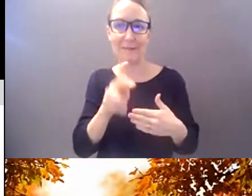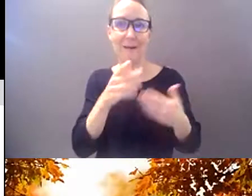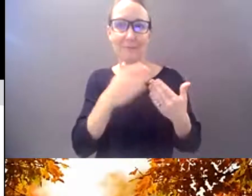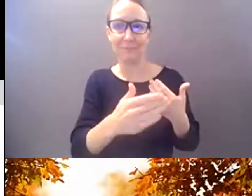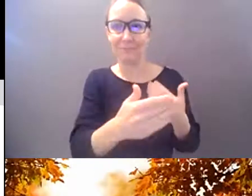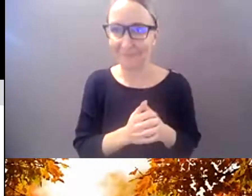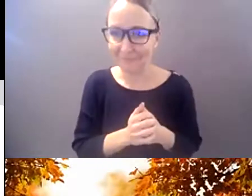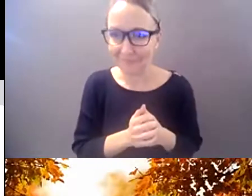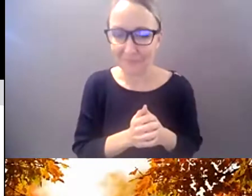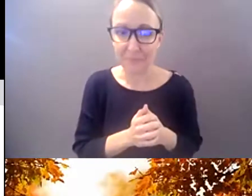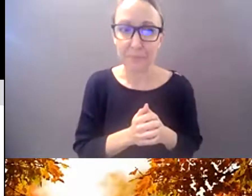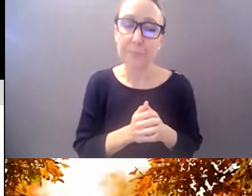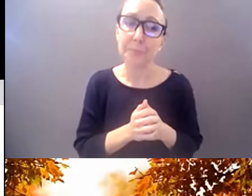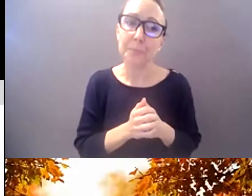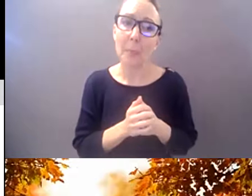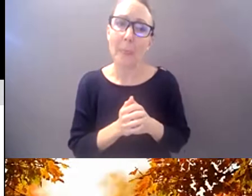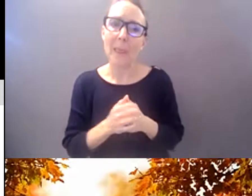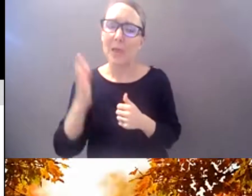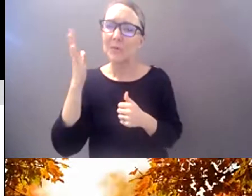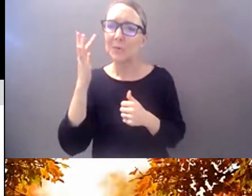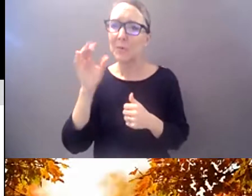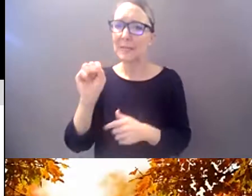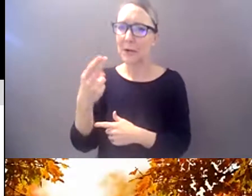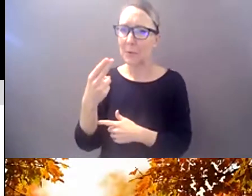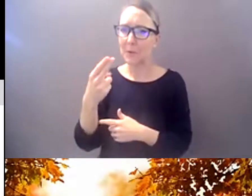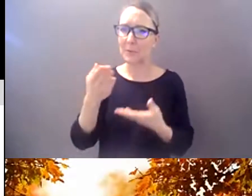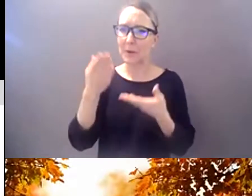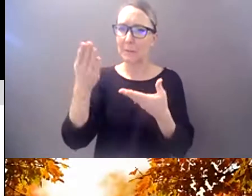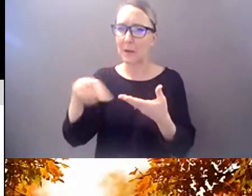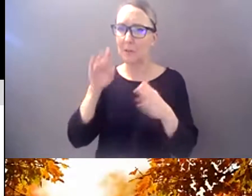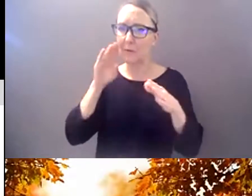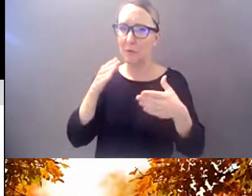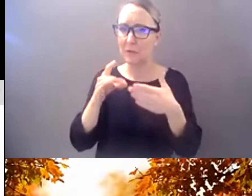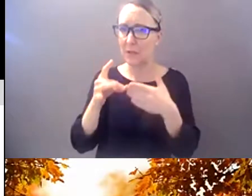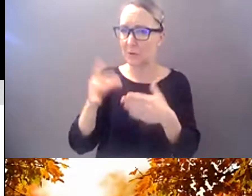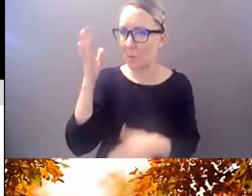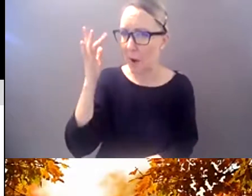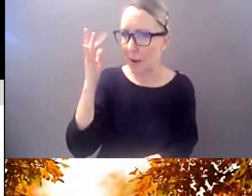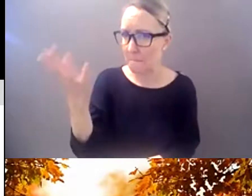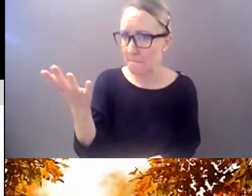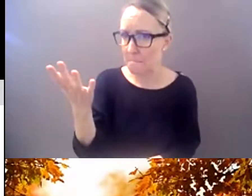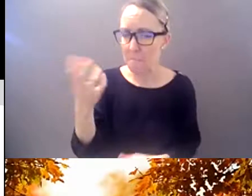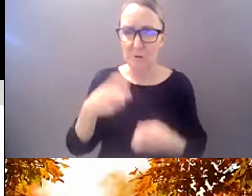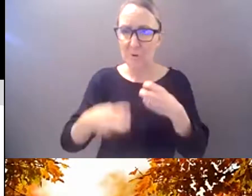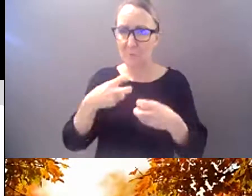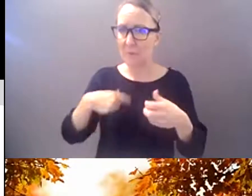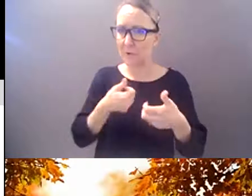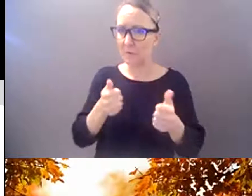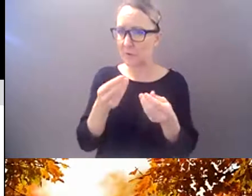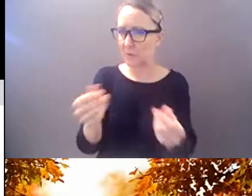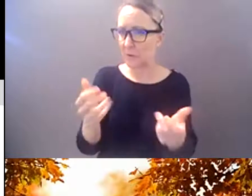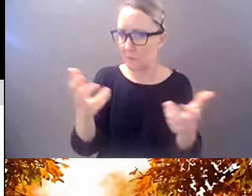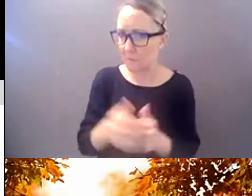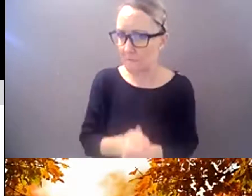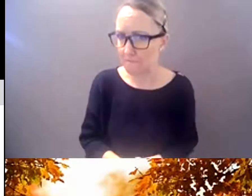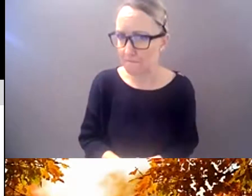So why did the stakeholders in the master plan for aging recommend that we focus on leadership? What problem are we trying to solve? You know, I